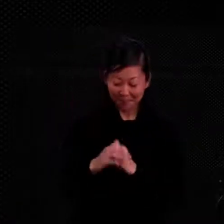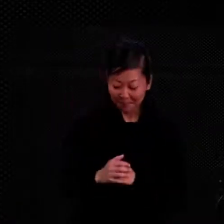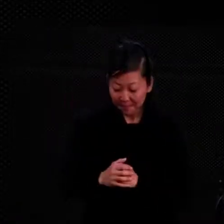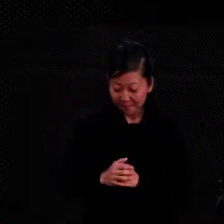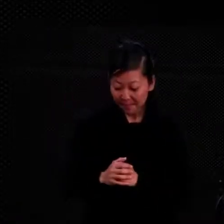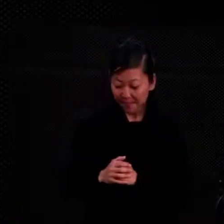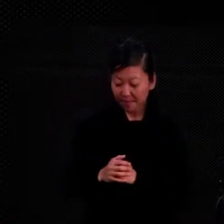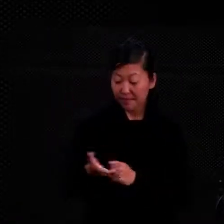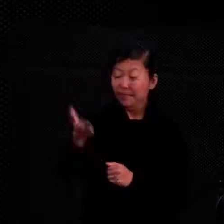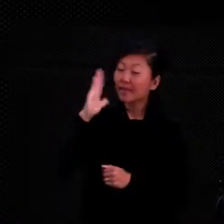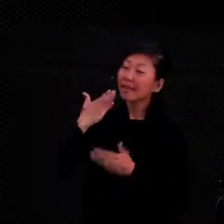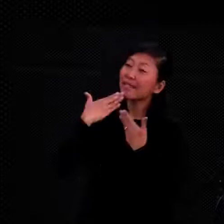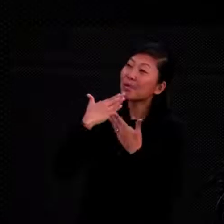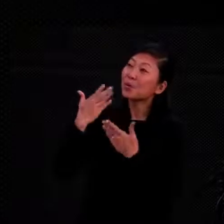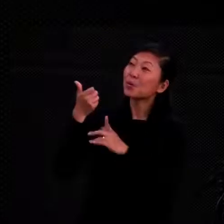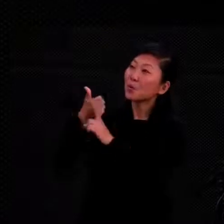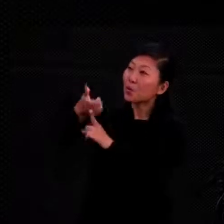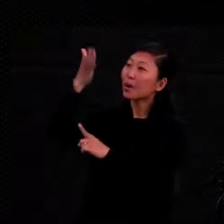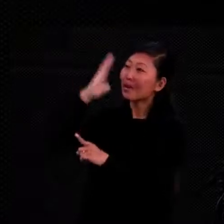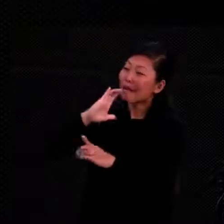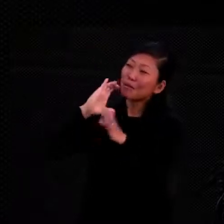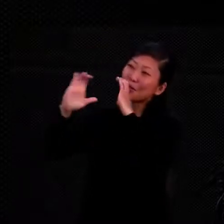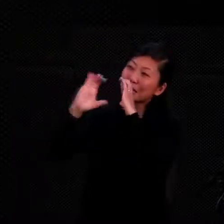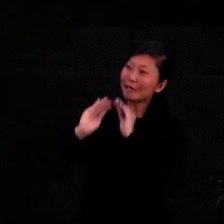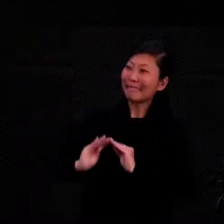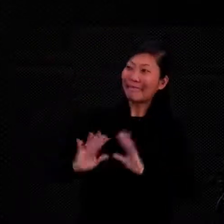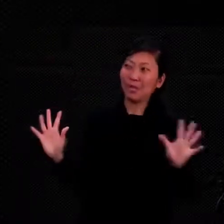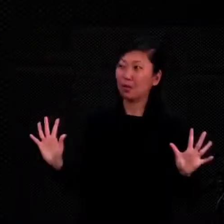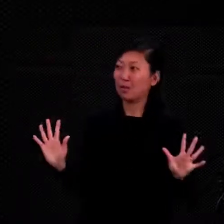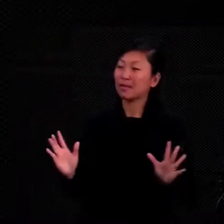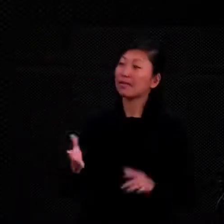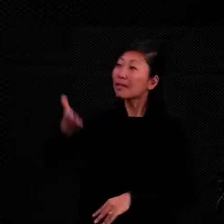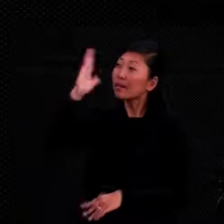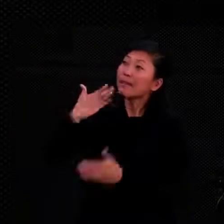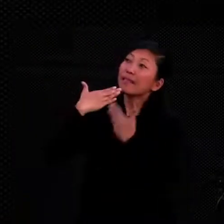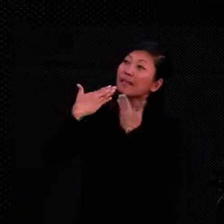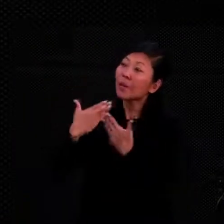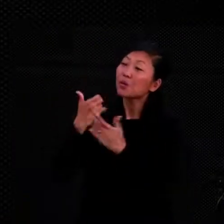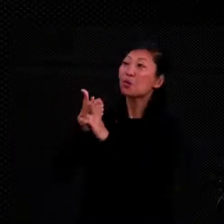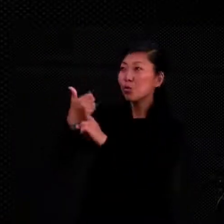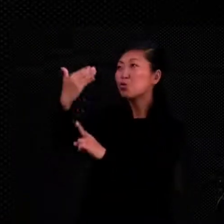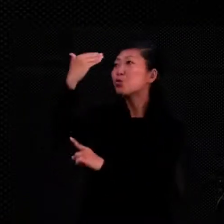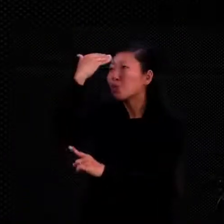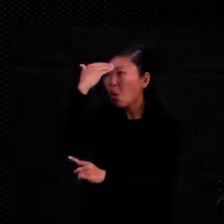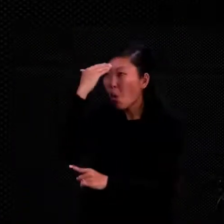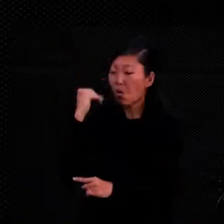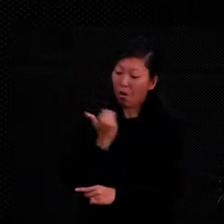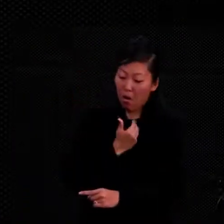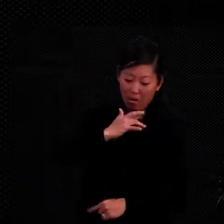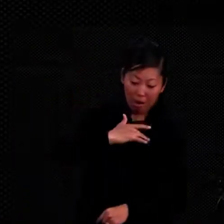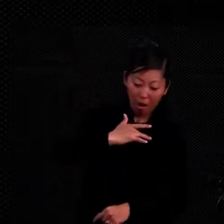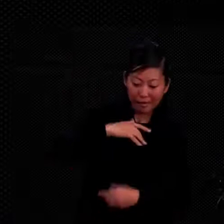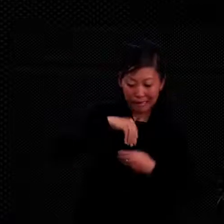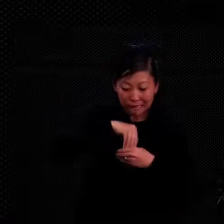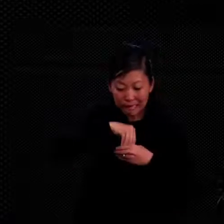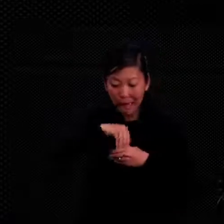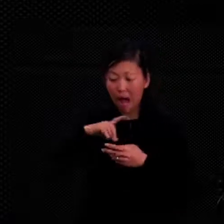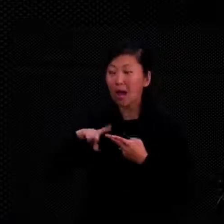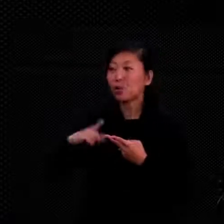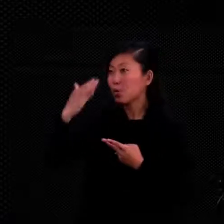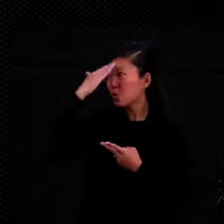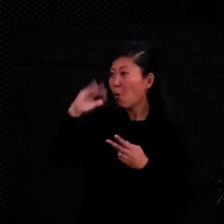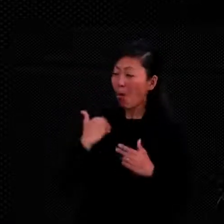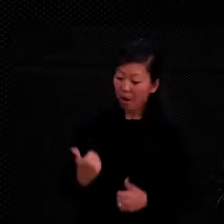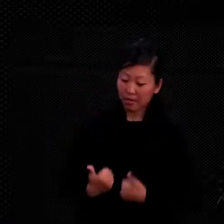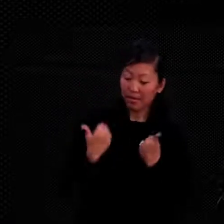you that you are a God who speaks. Thank you, God, that you know the inworkings of our heart and our life even better than